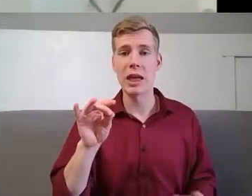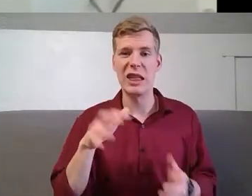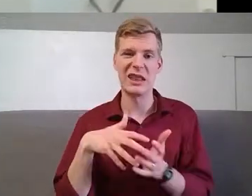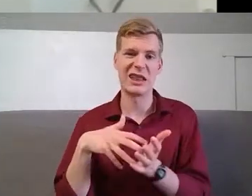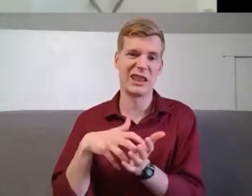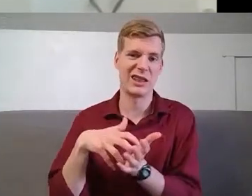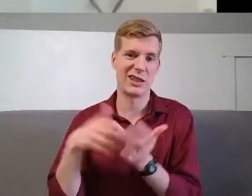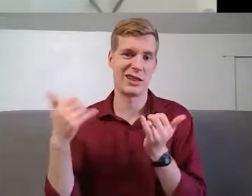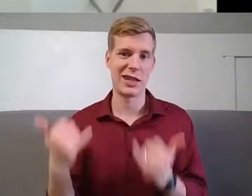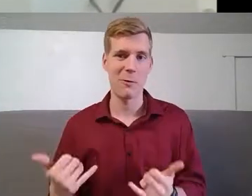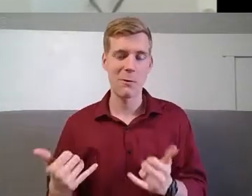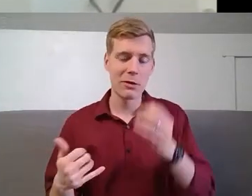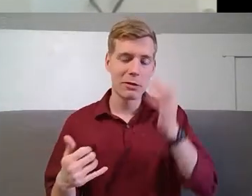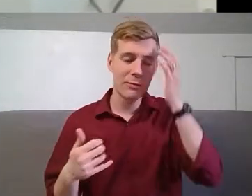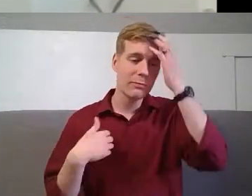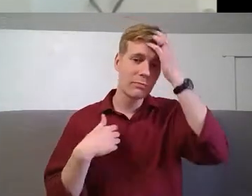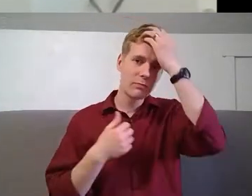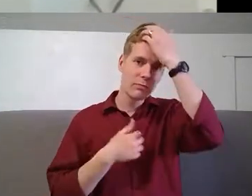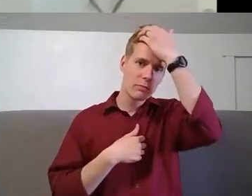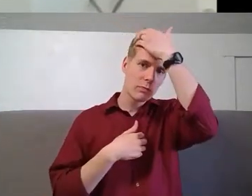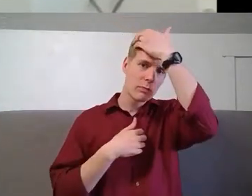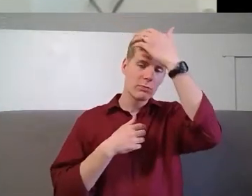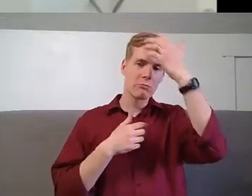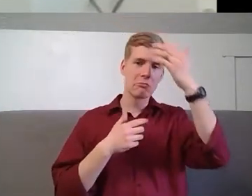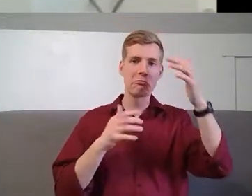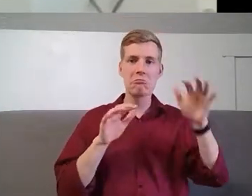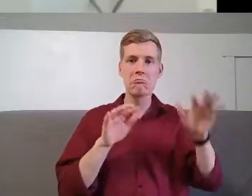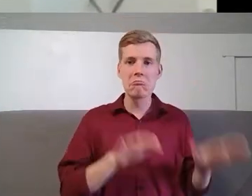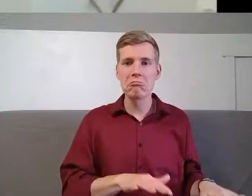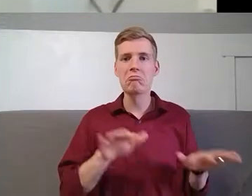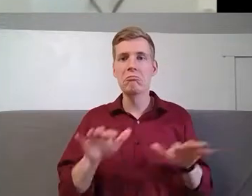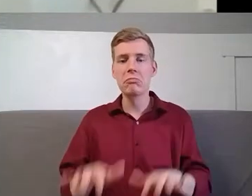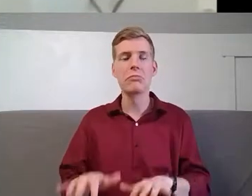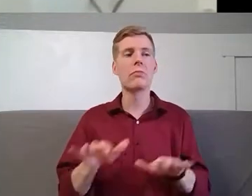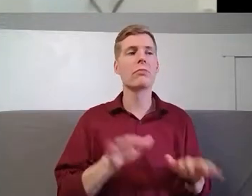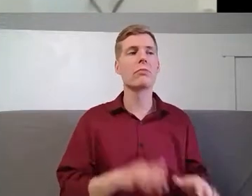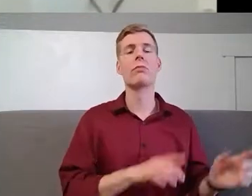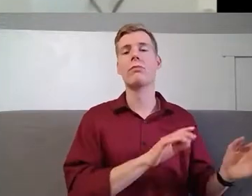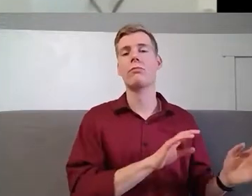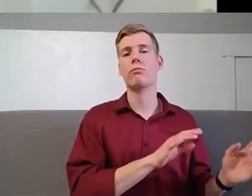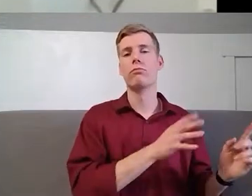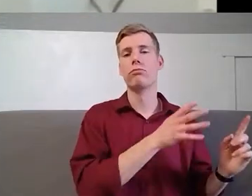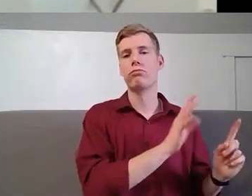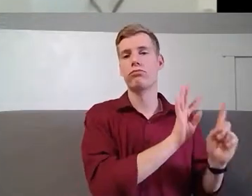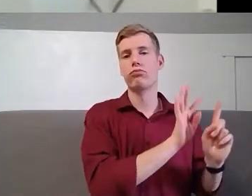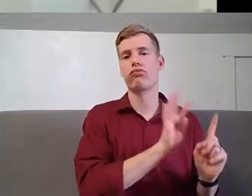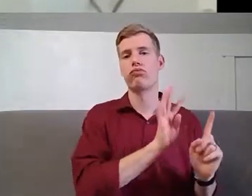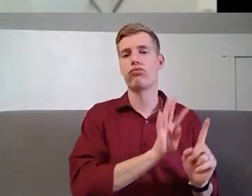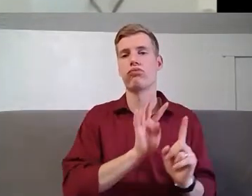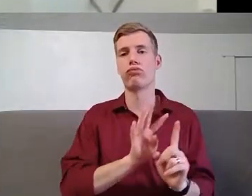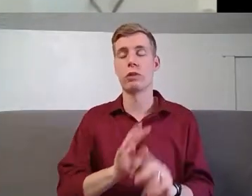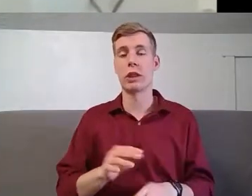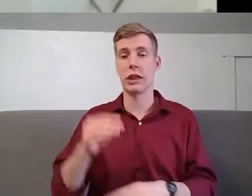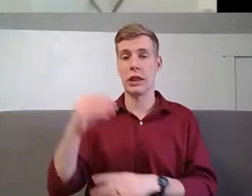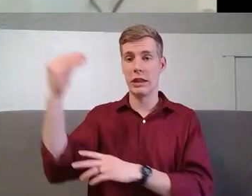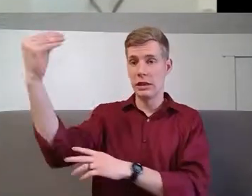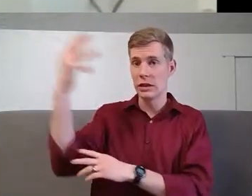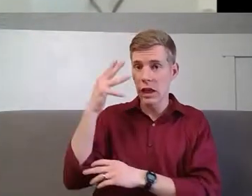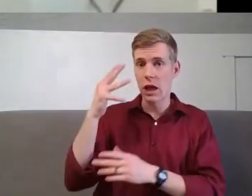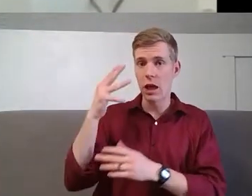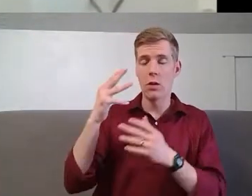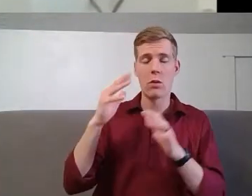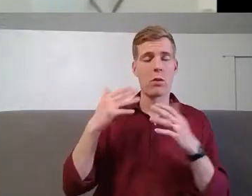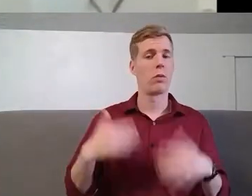frail. So we just took our time and walked her up there. But the sunshine and being outside was really good for